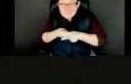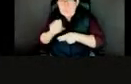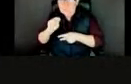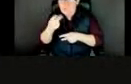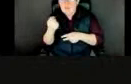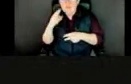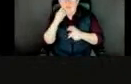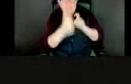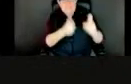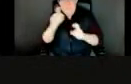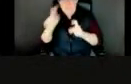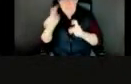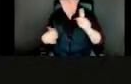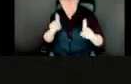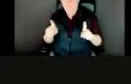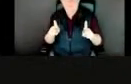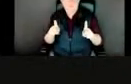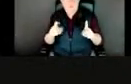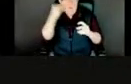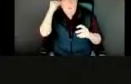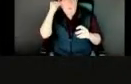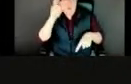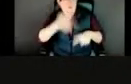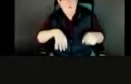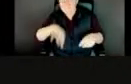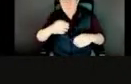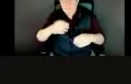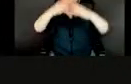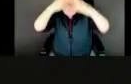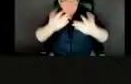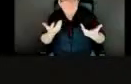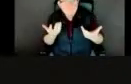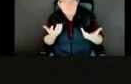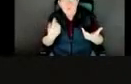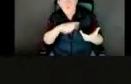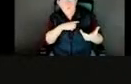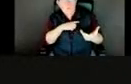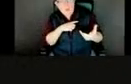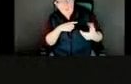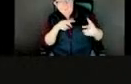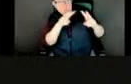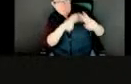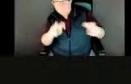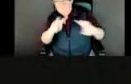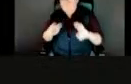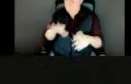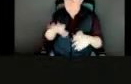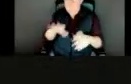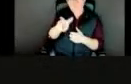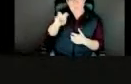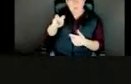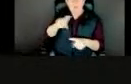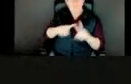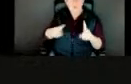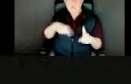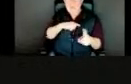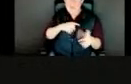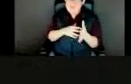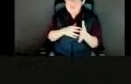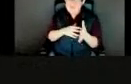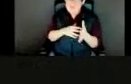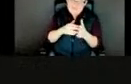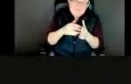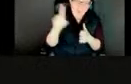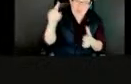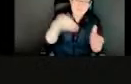people that could be sheltered on any given night. I mean, we're with this, we're looking at a couple hundred, but, you know, we've got 1,000 on any given